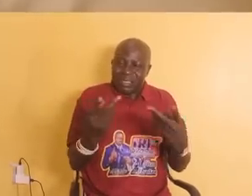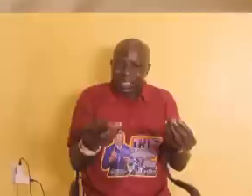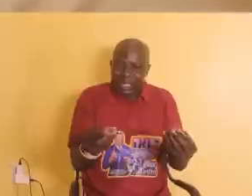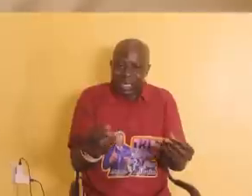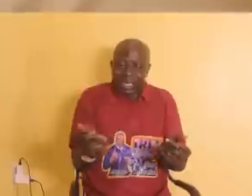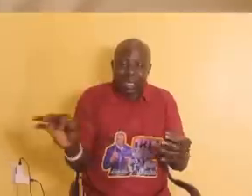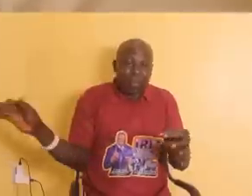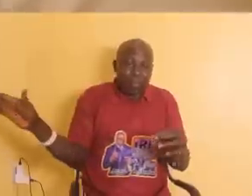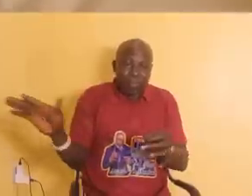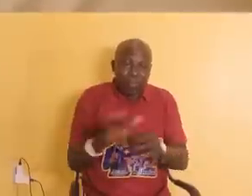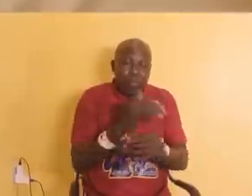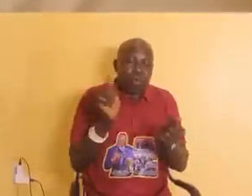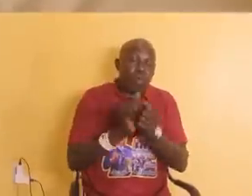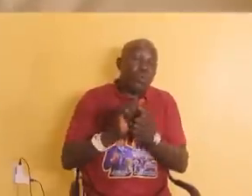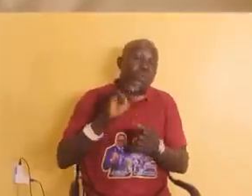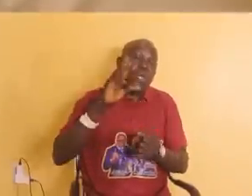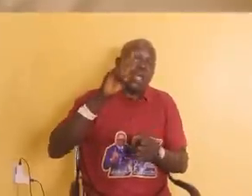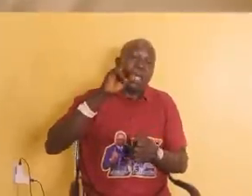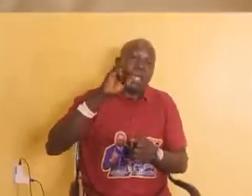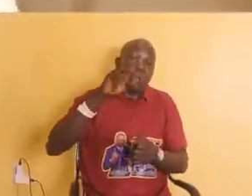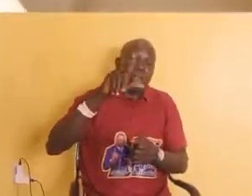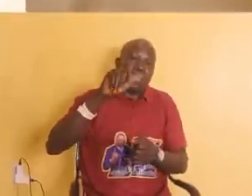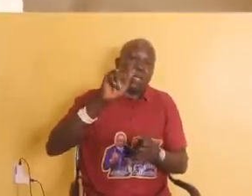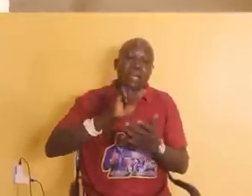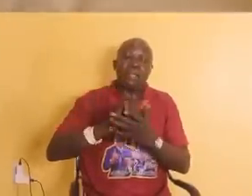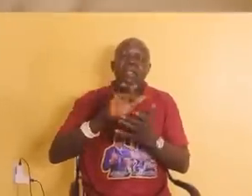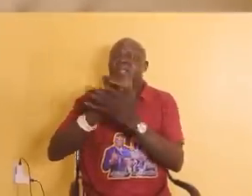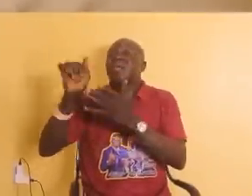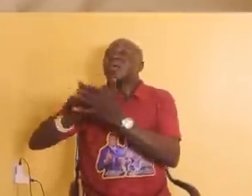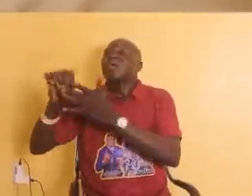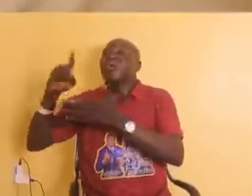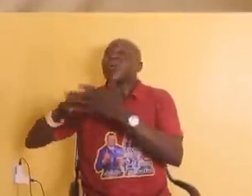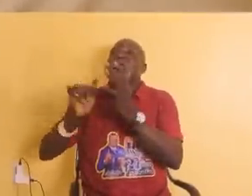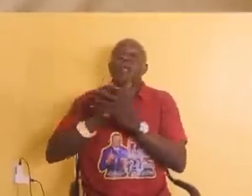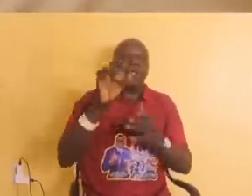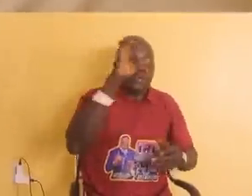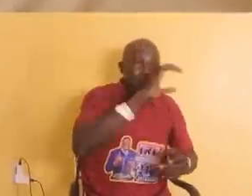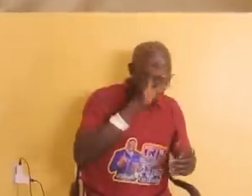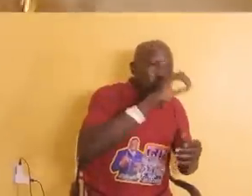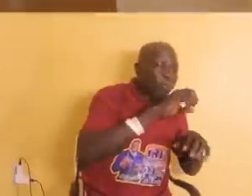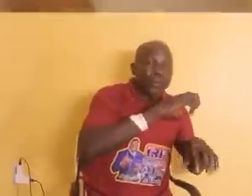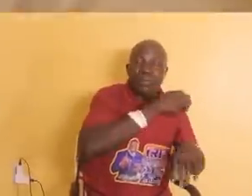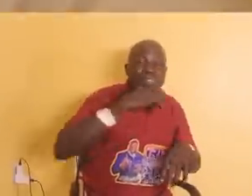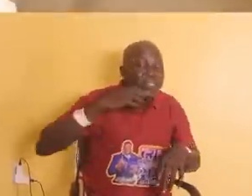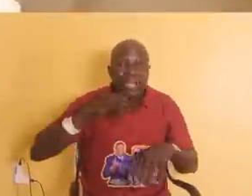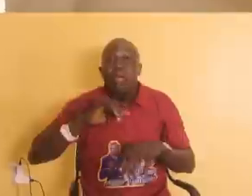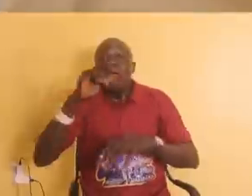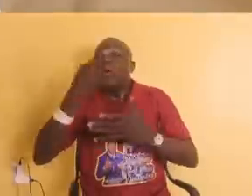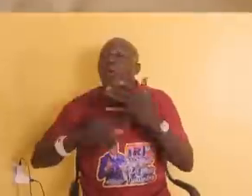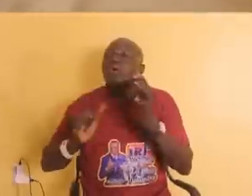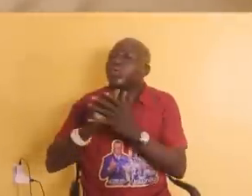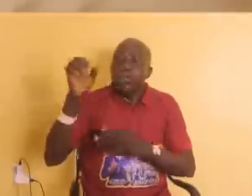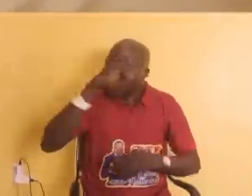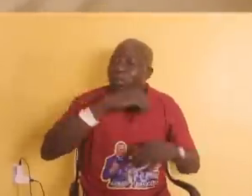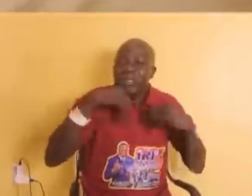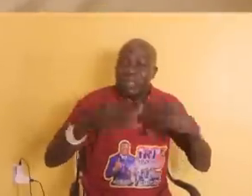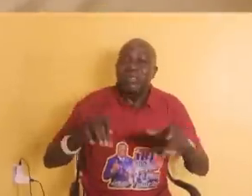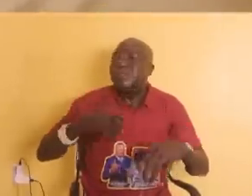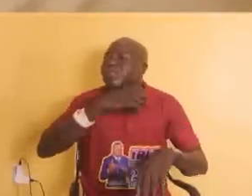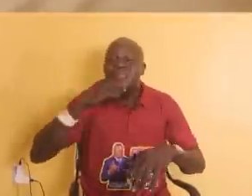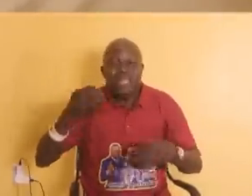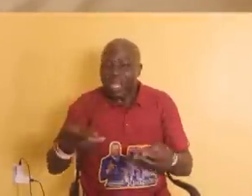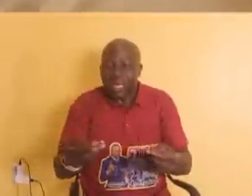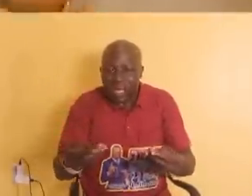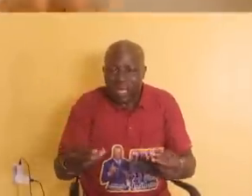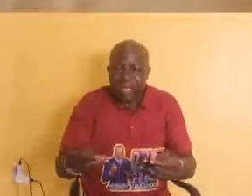The land that flow with milk and honey. So fun to wa lebe ti pe lo wa la sale. Kilo wa la sale. What are you doing in the desert? Kuro la sale. Kuro la sale. Come